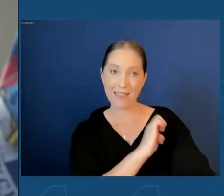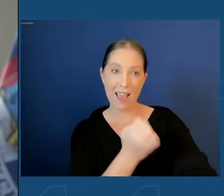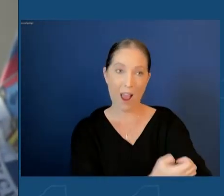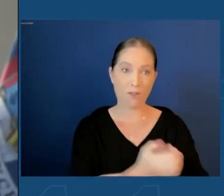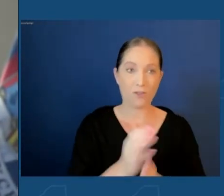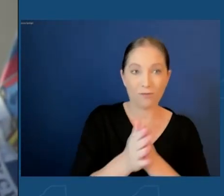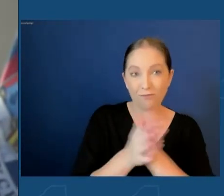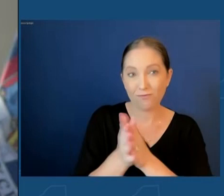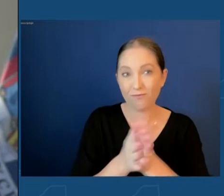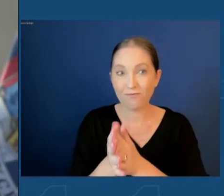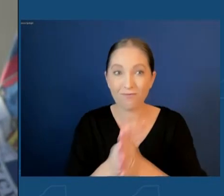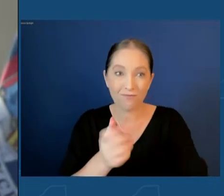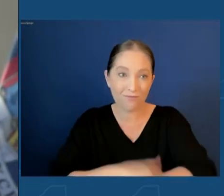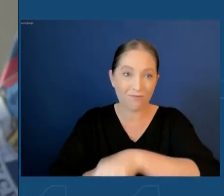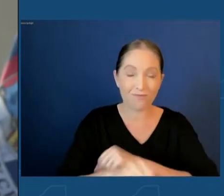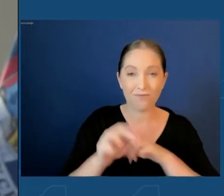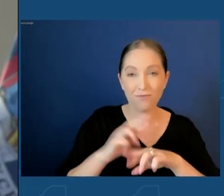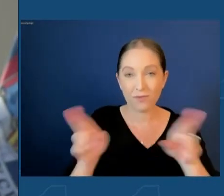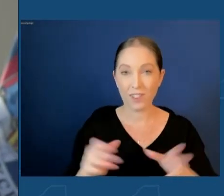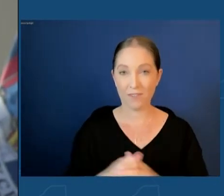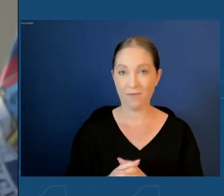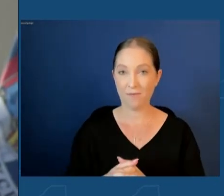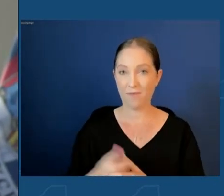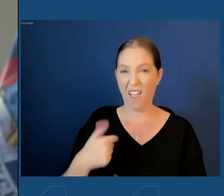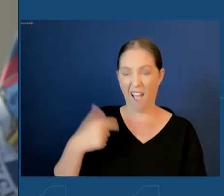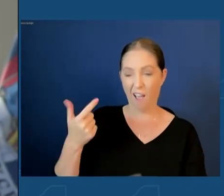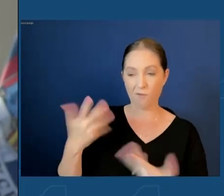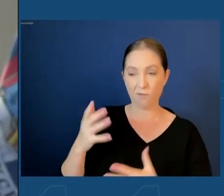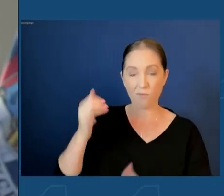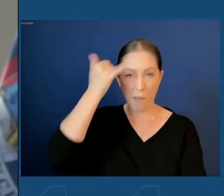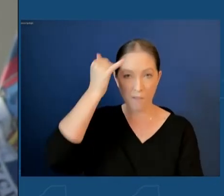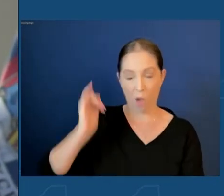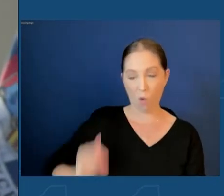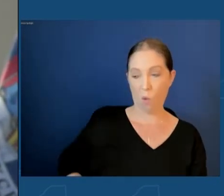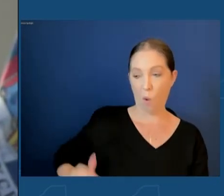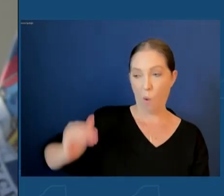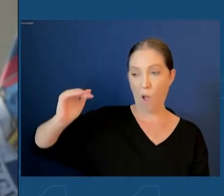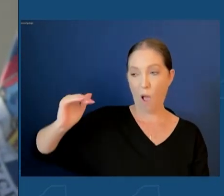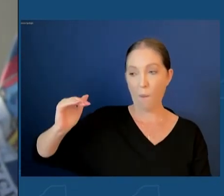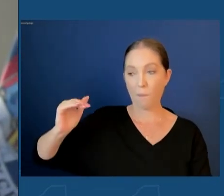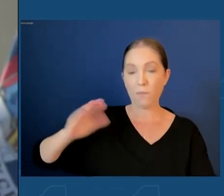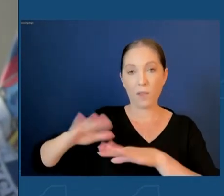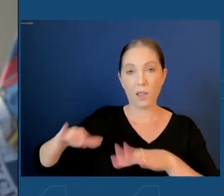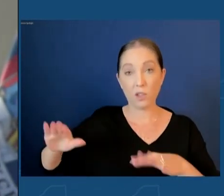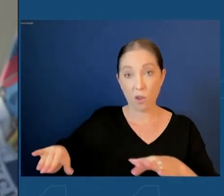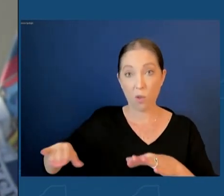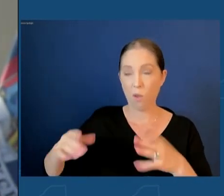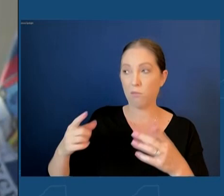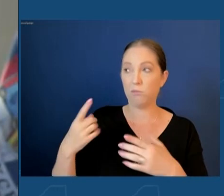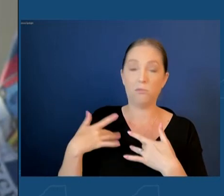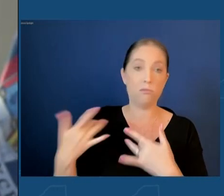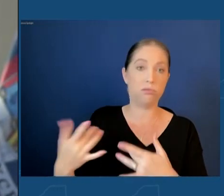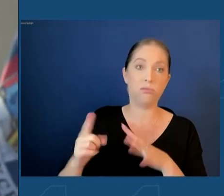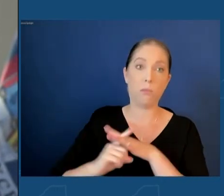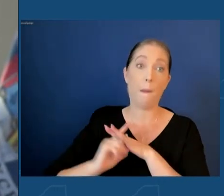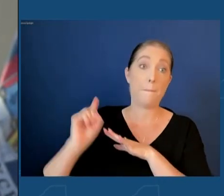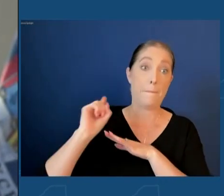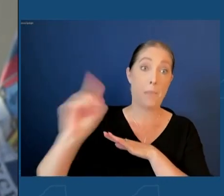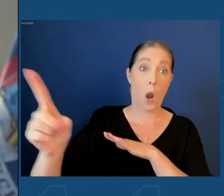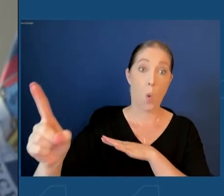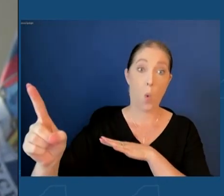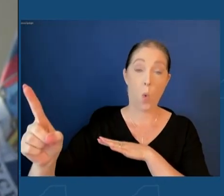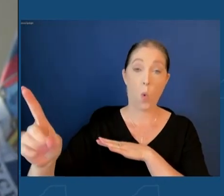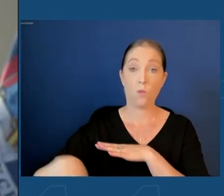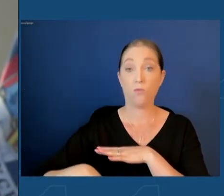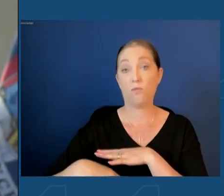this area. And I want to make sure, as I was growing up in Buffalo, when our children were our greatest export, a lot of young people got on buses, drove cars, and